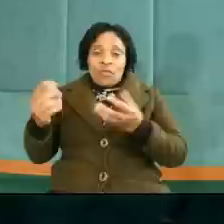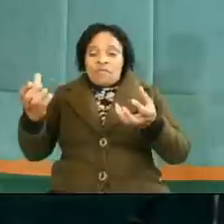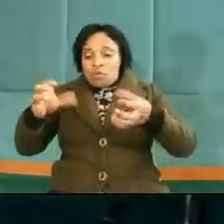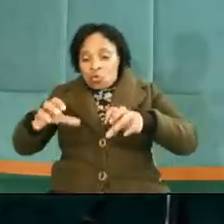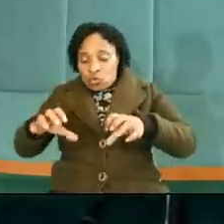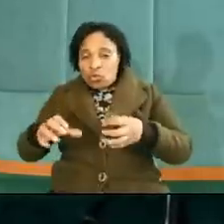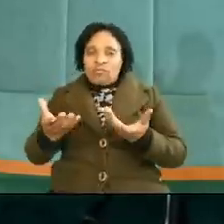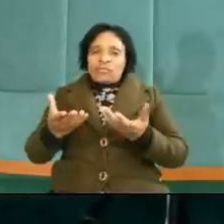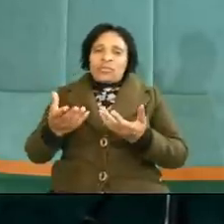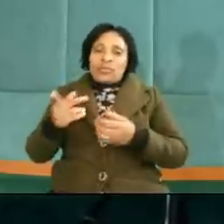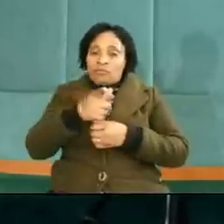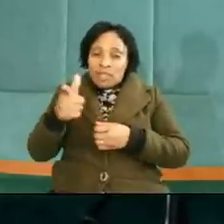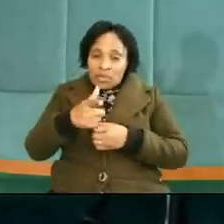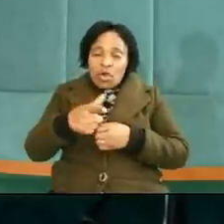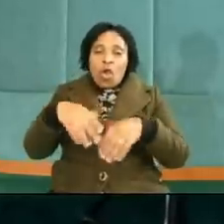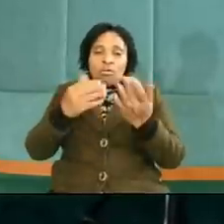print.